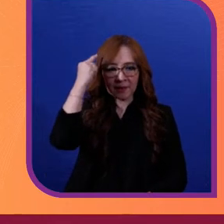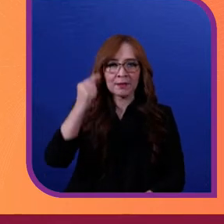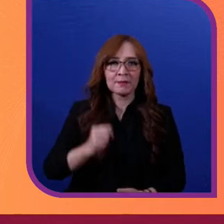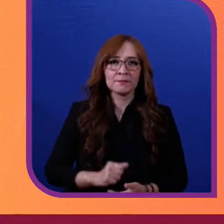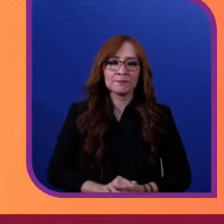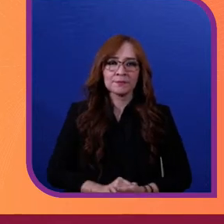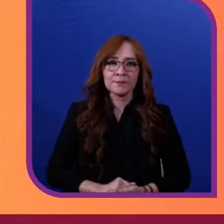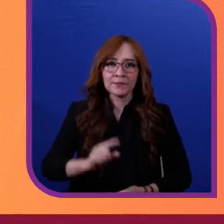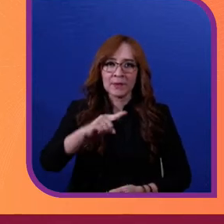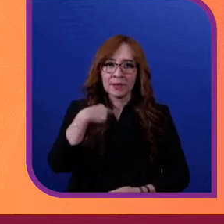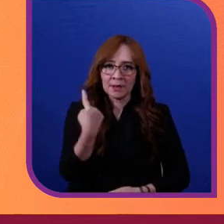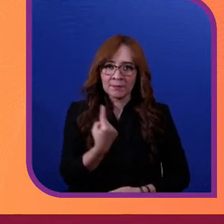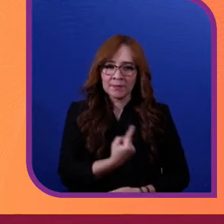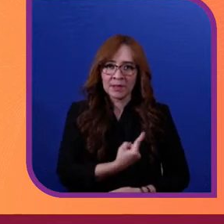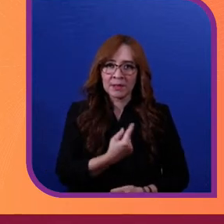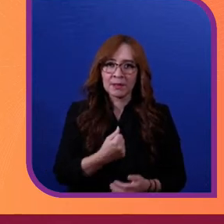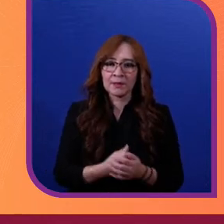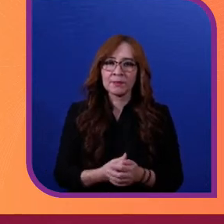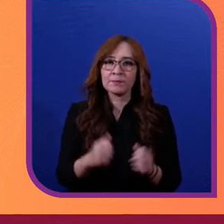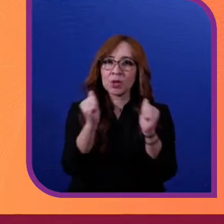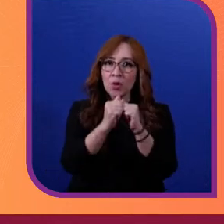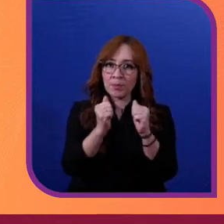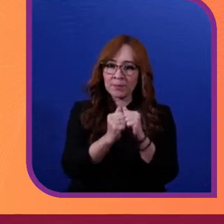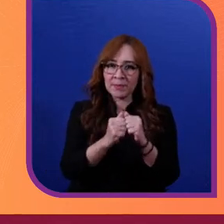jatuh promo.tip innayah99